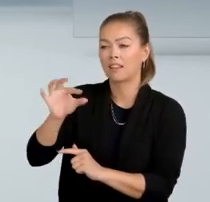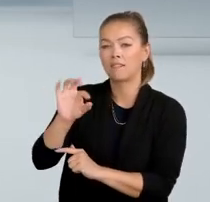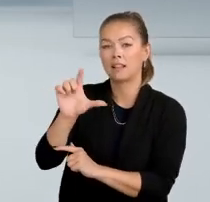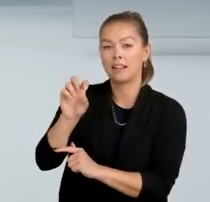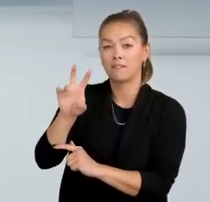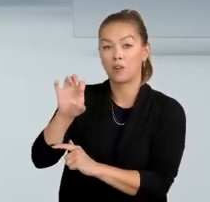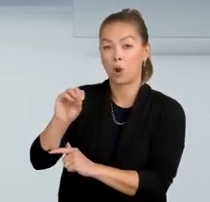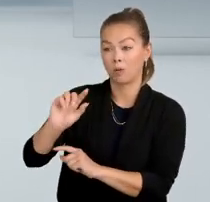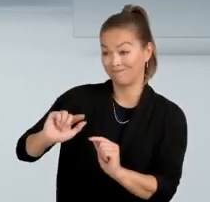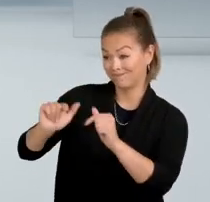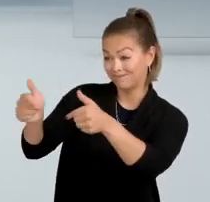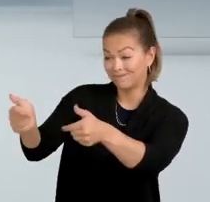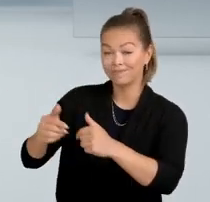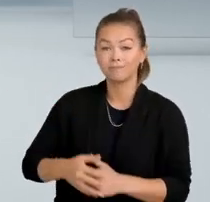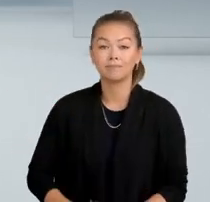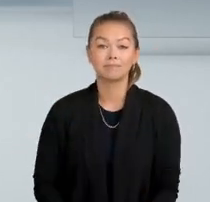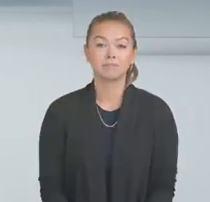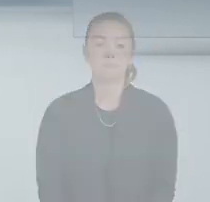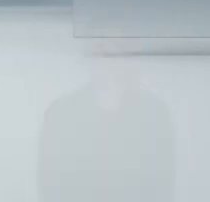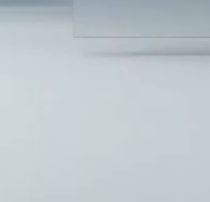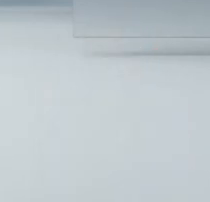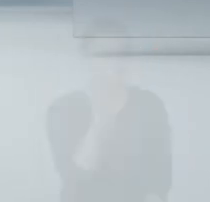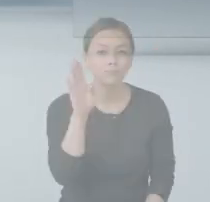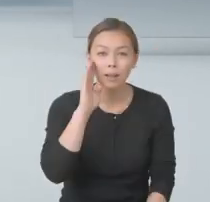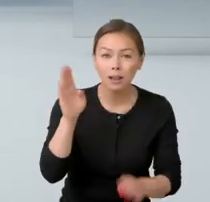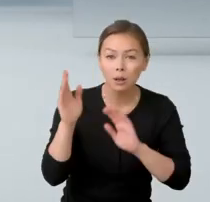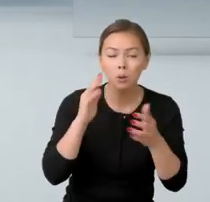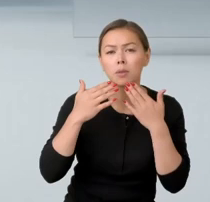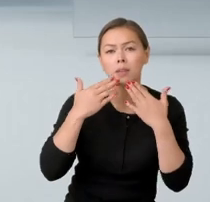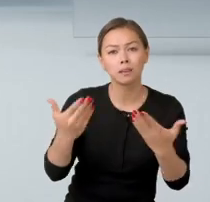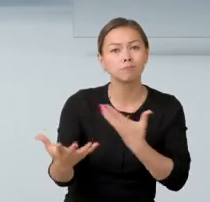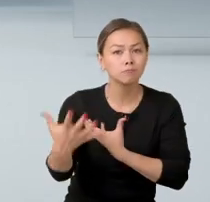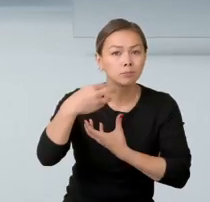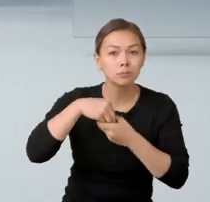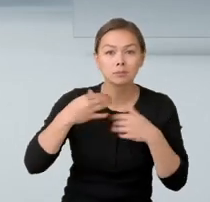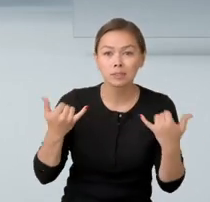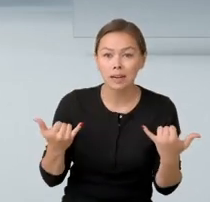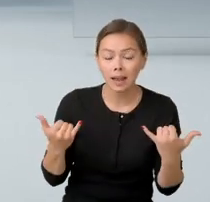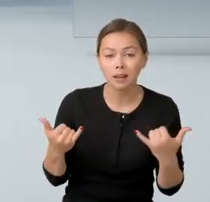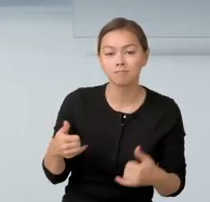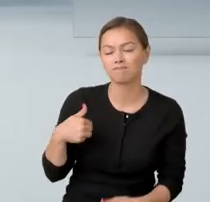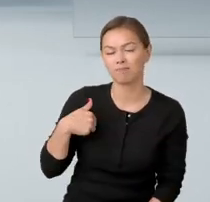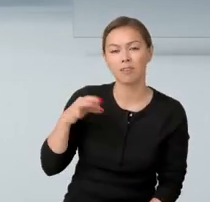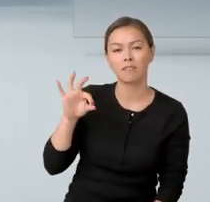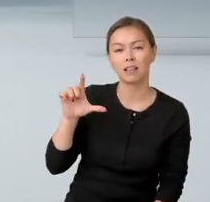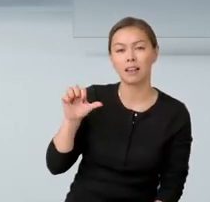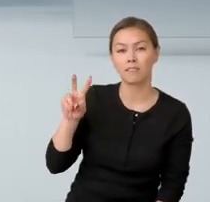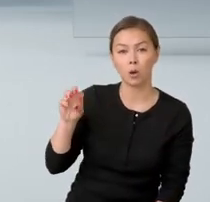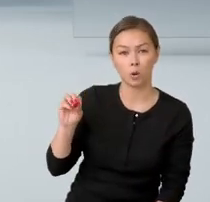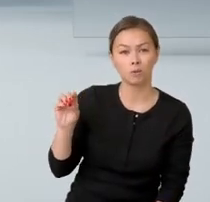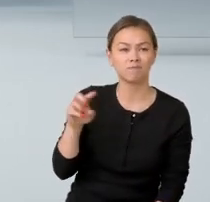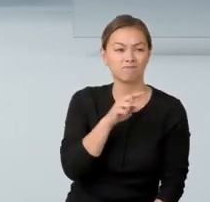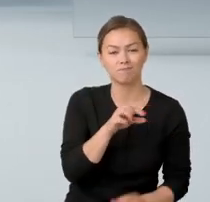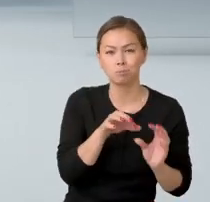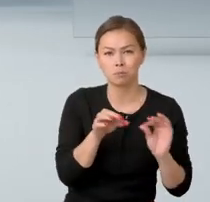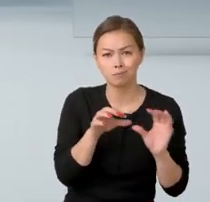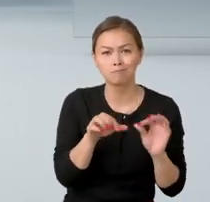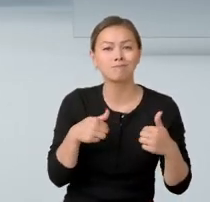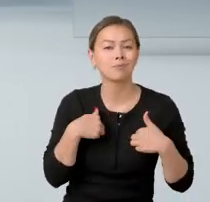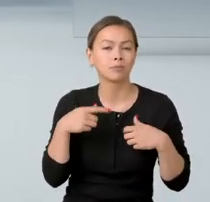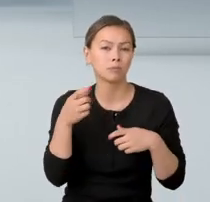Flavio Flavio the floor is yours hi everyone thank you for joining us today I'm Flavio